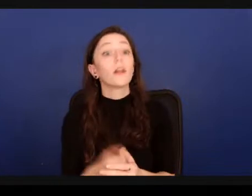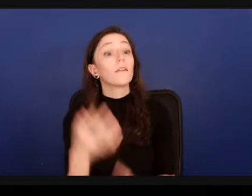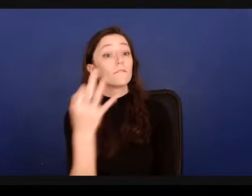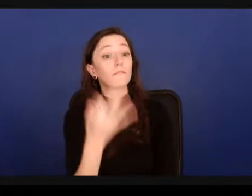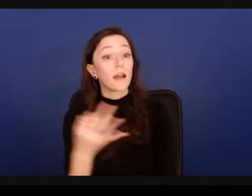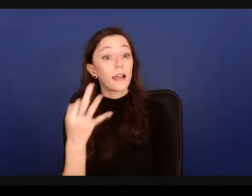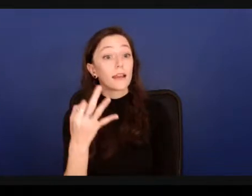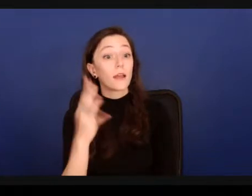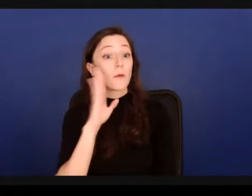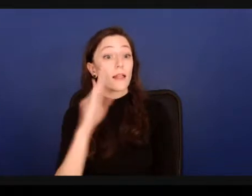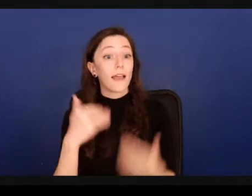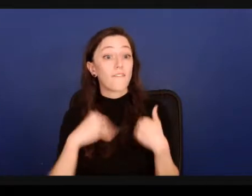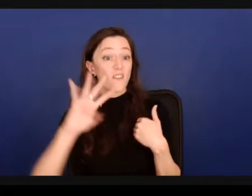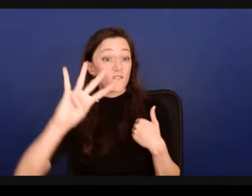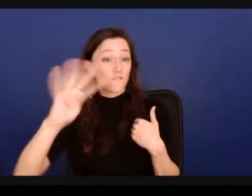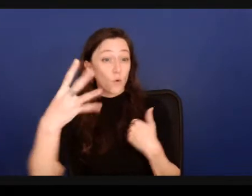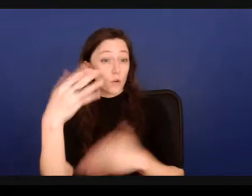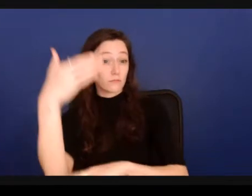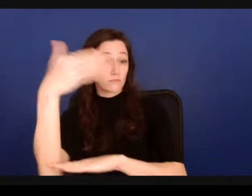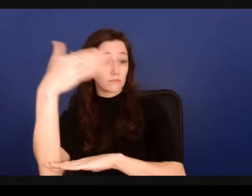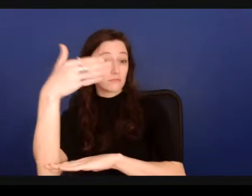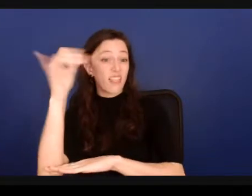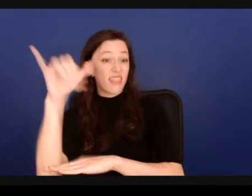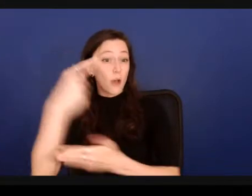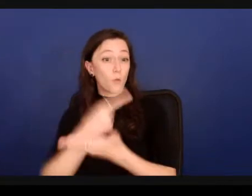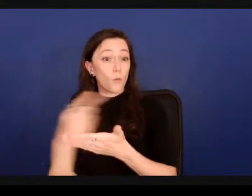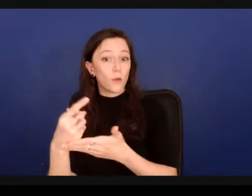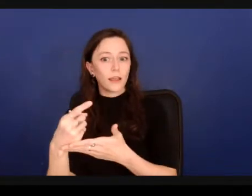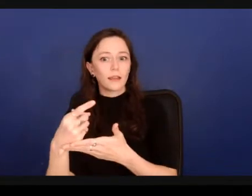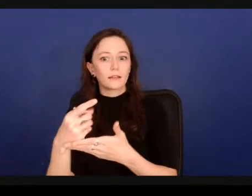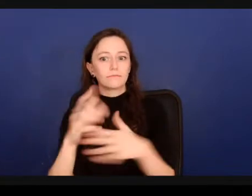in Pahoa, which we will also try to share with you guys.